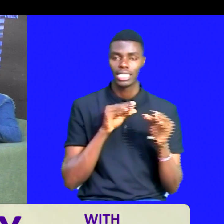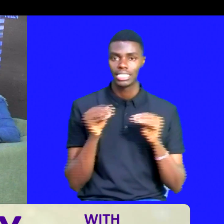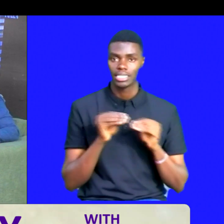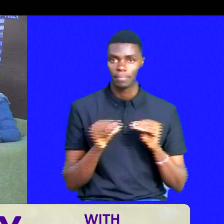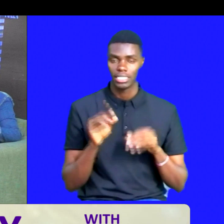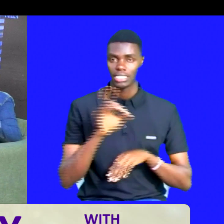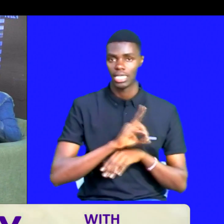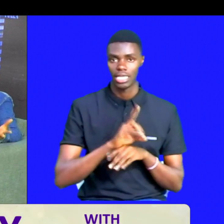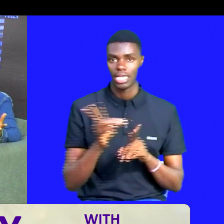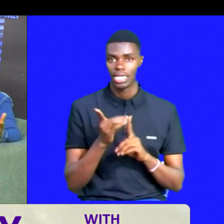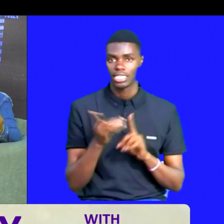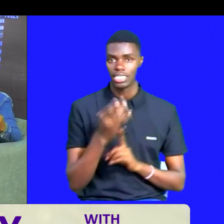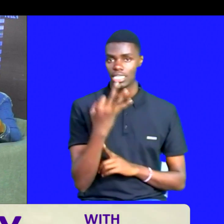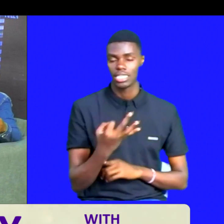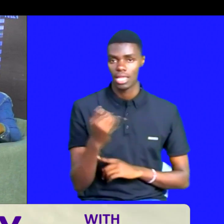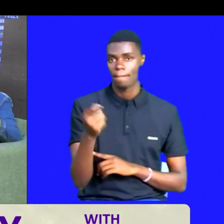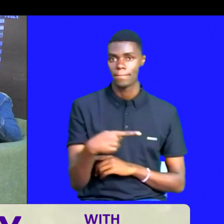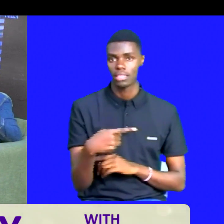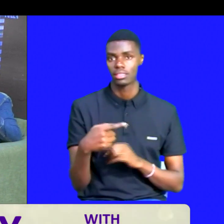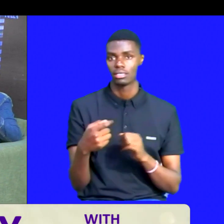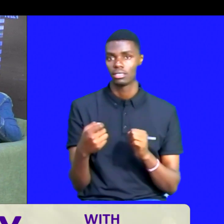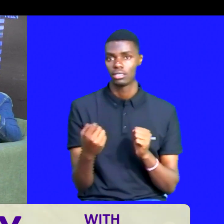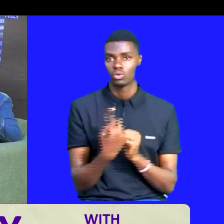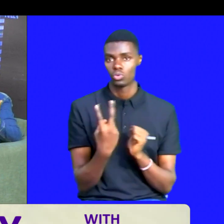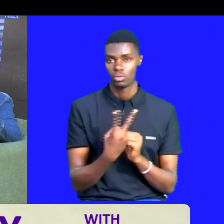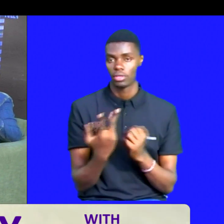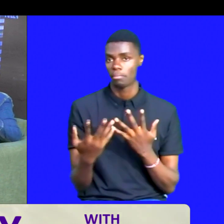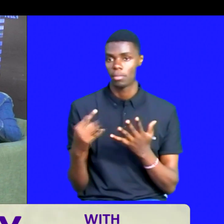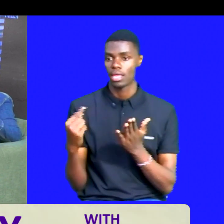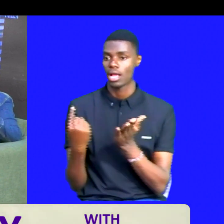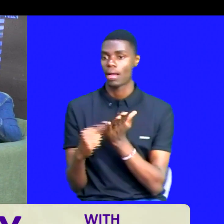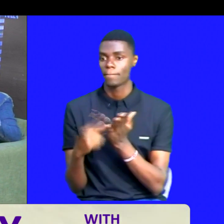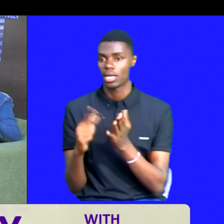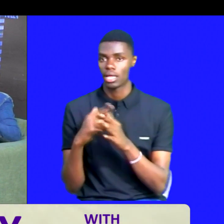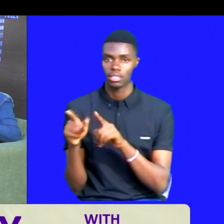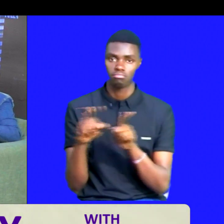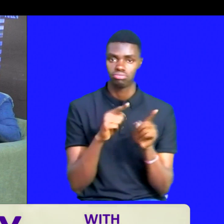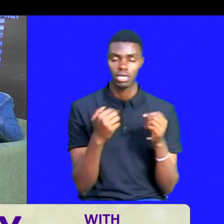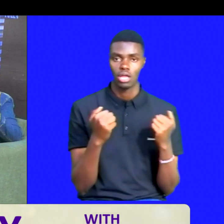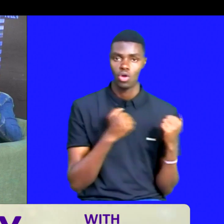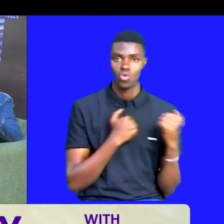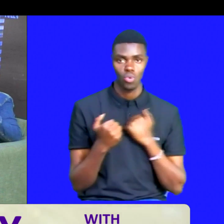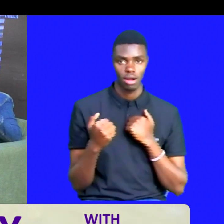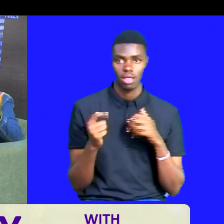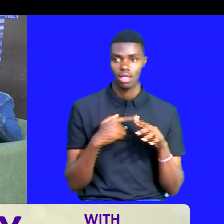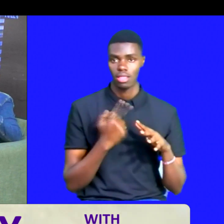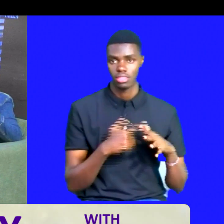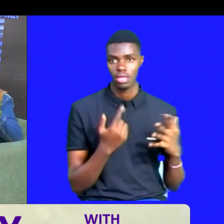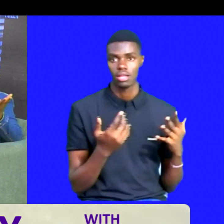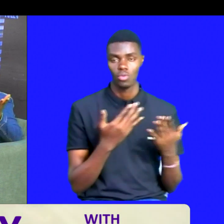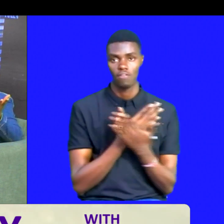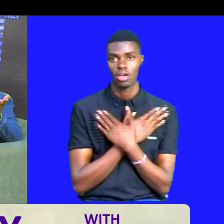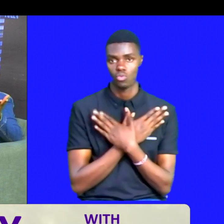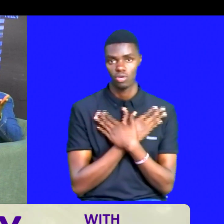December. Okay. Which maybe we might play Kampala on our way to Rwanda. Okay. So then after that we'll be having a friendly